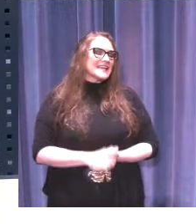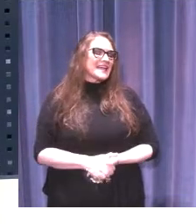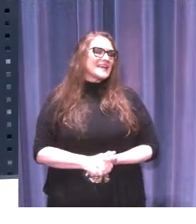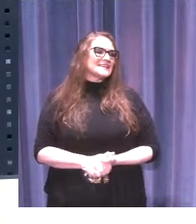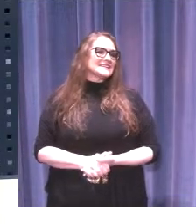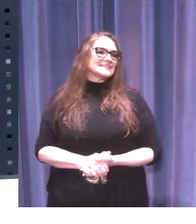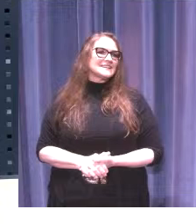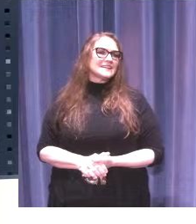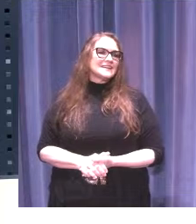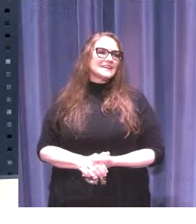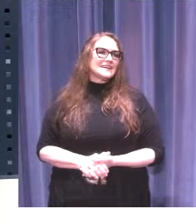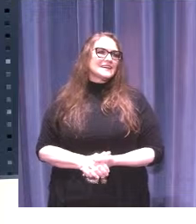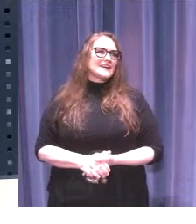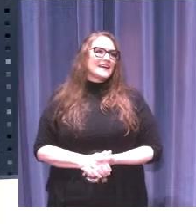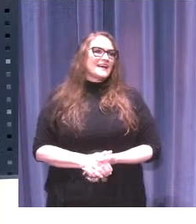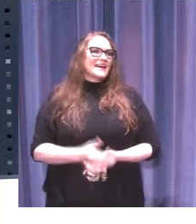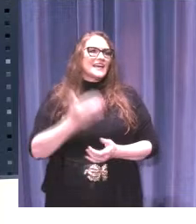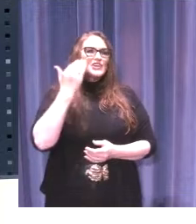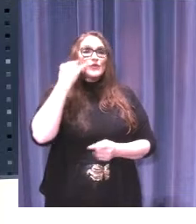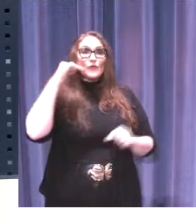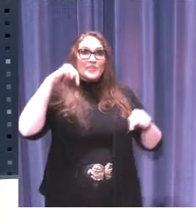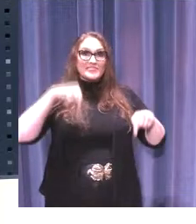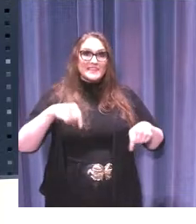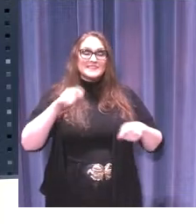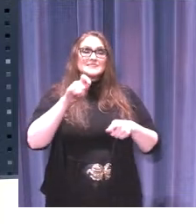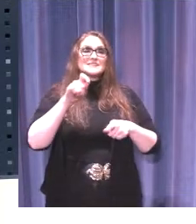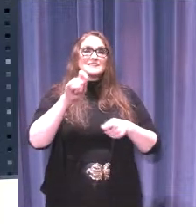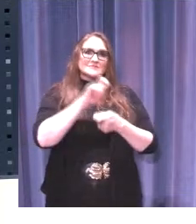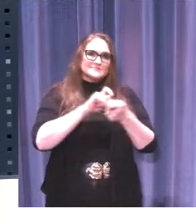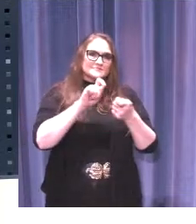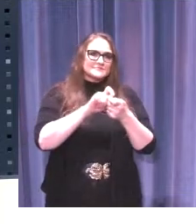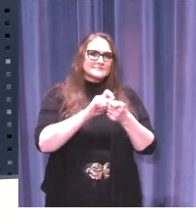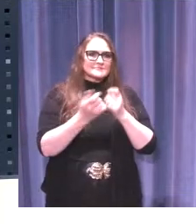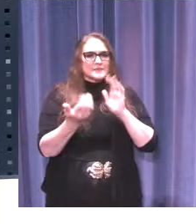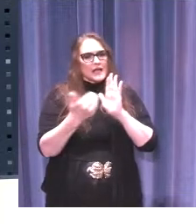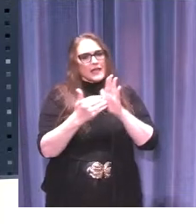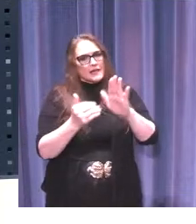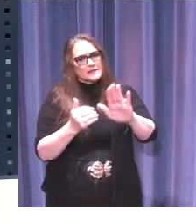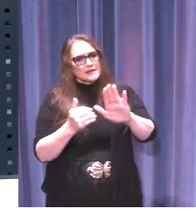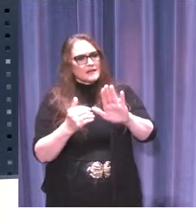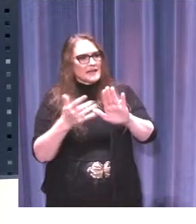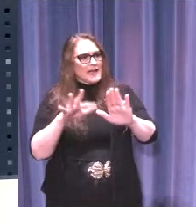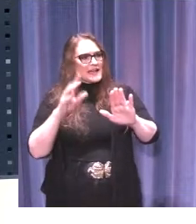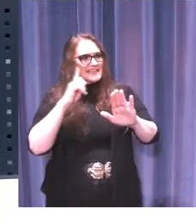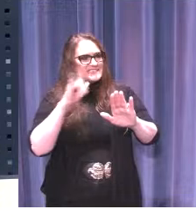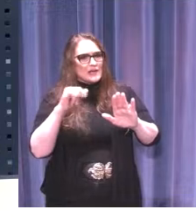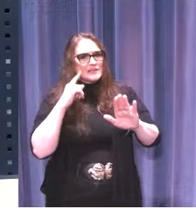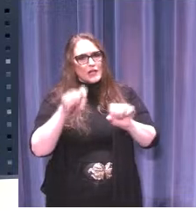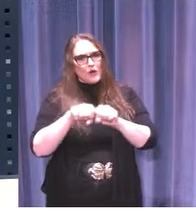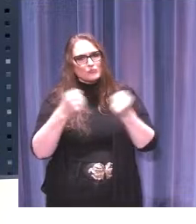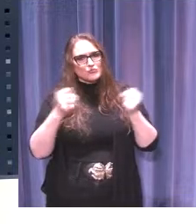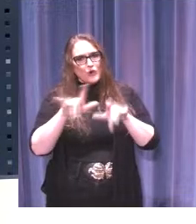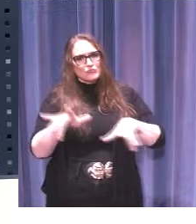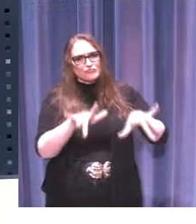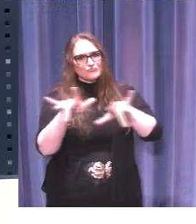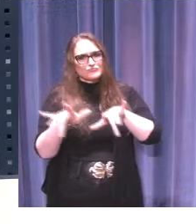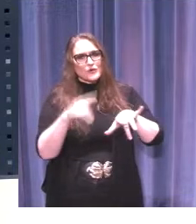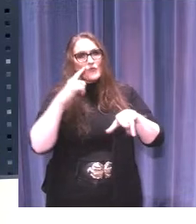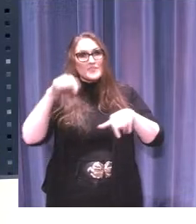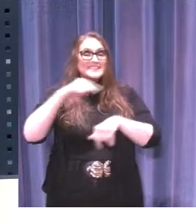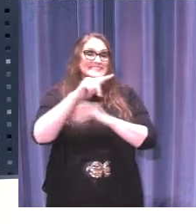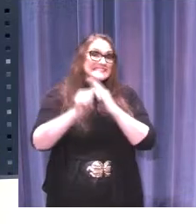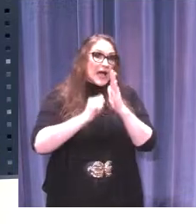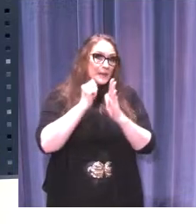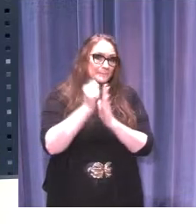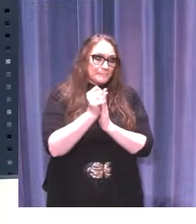and for this particular, again, I'm going to kind of sound like a broken record for this time